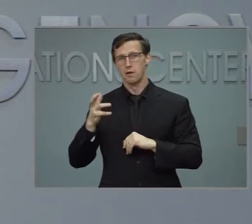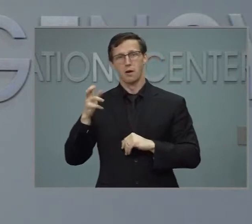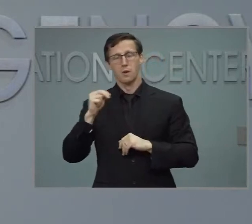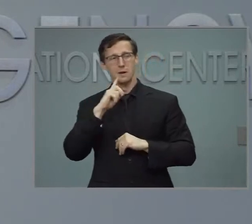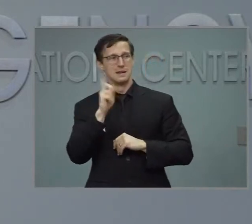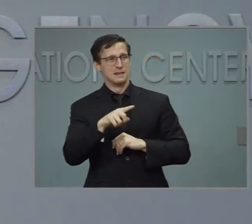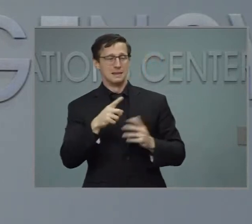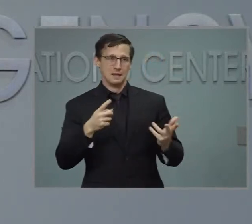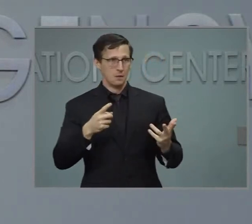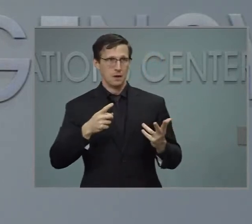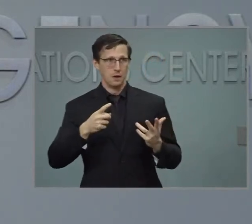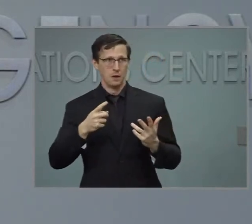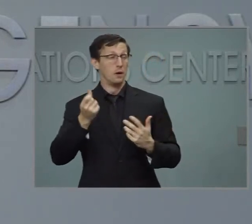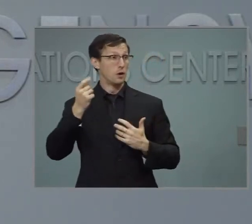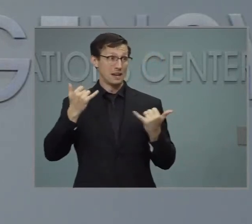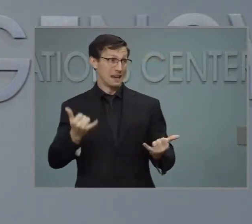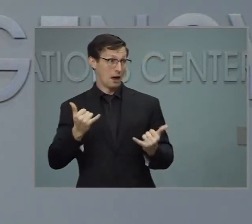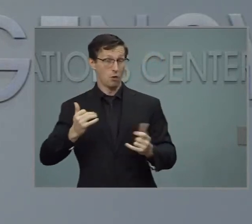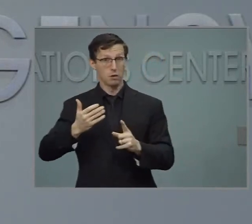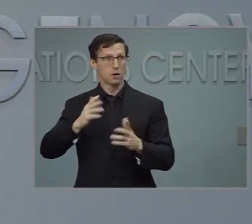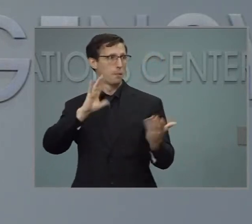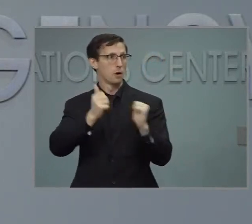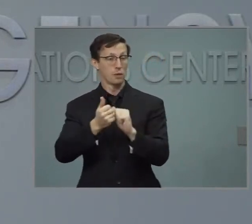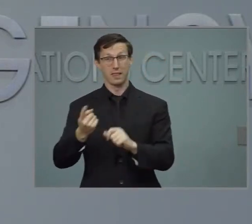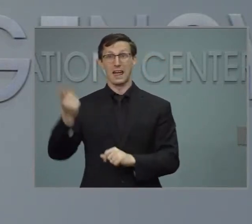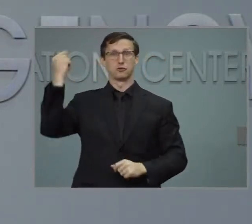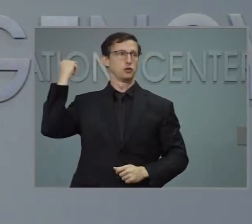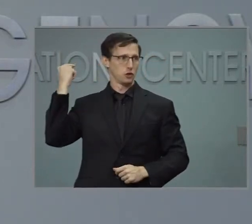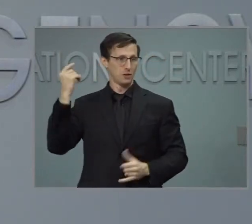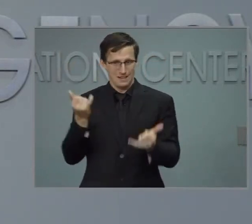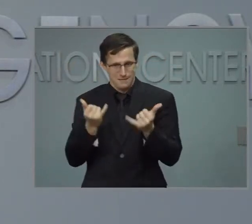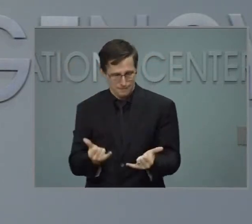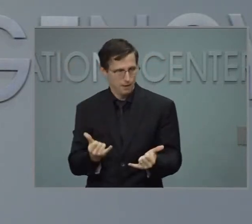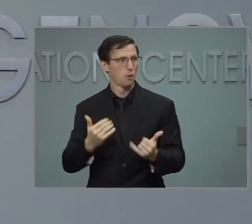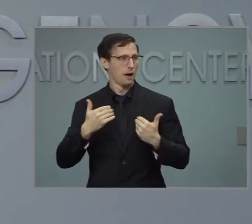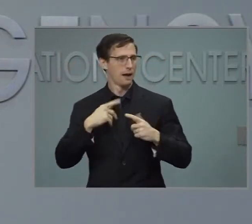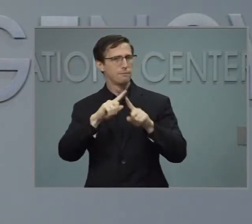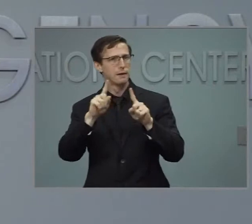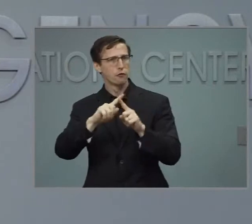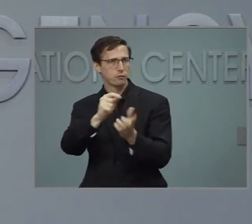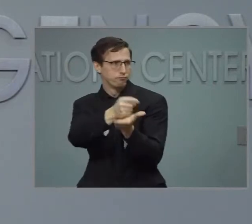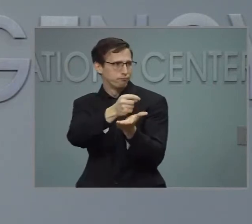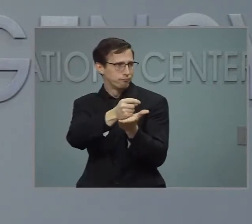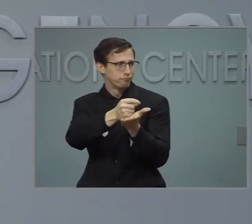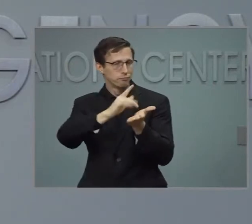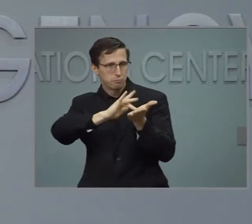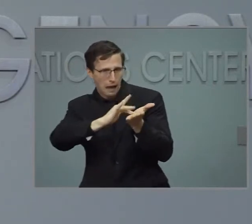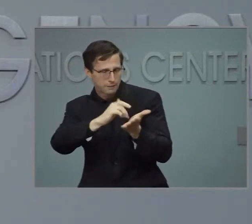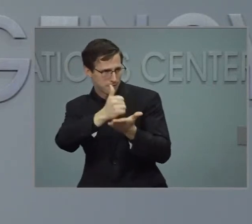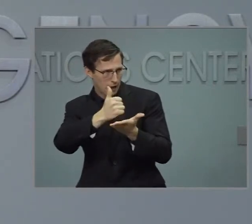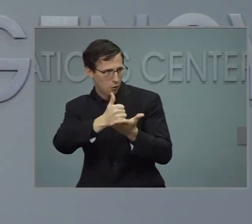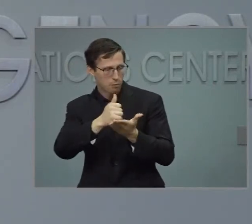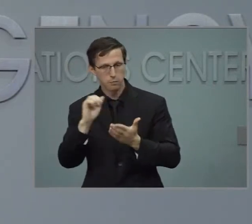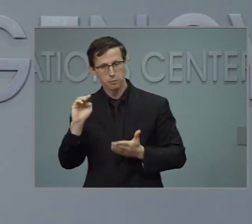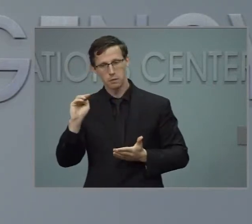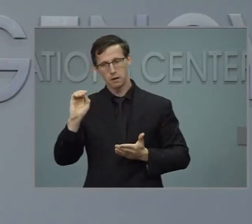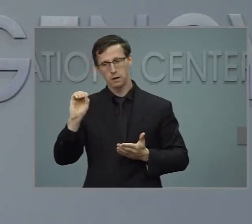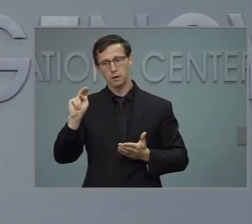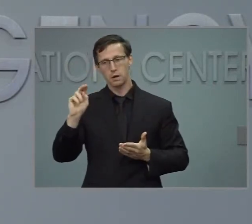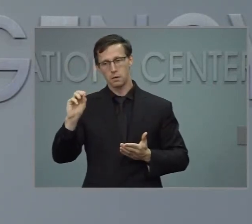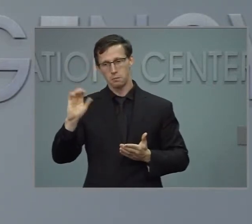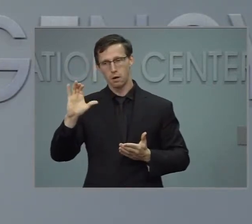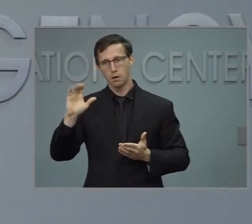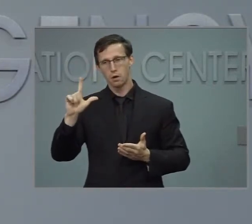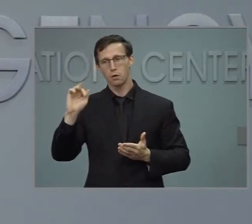is we have treatment, which we didn't have a year ago. So we do have monoclonal antibodies, and one of the things we are trying to do from our department and work with our